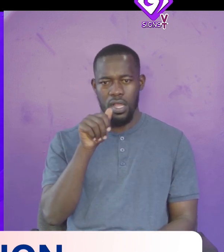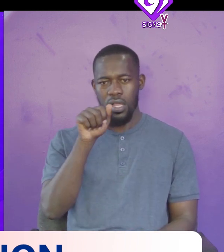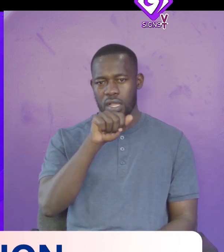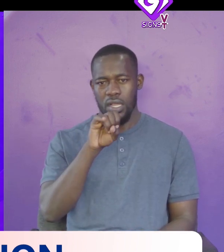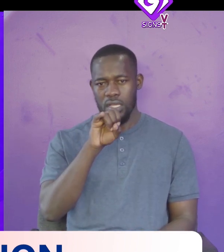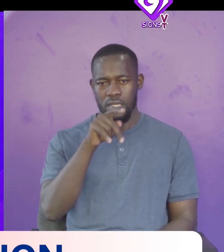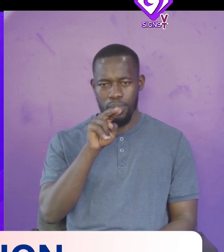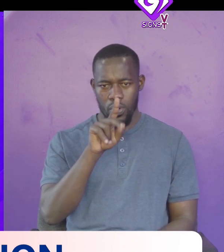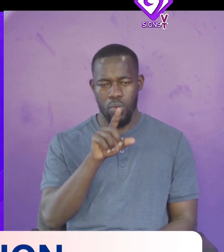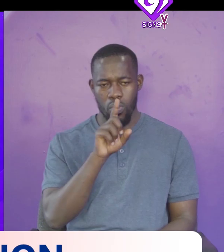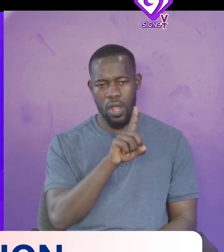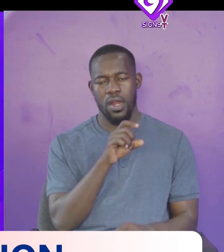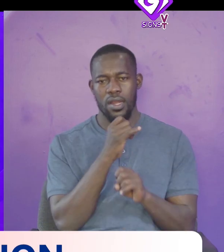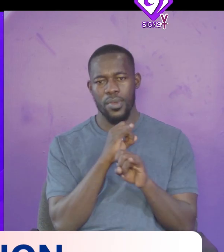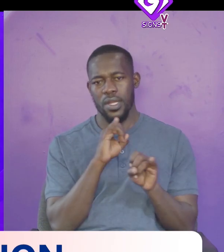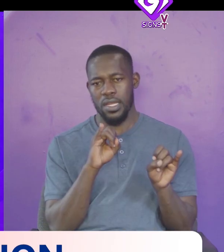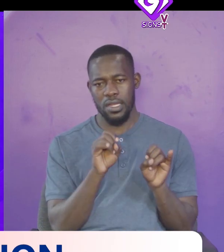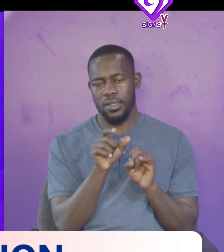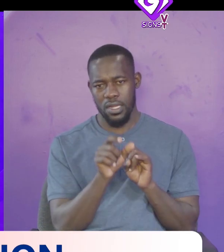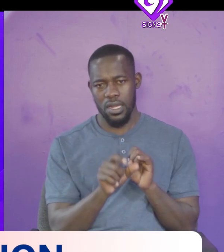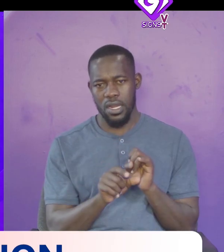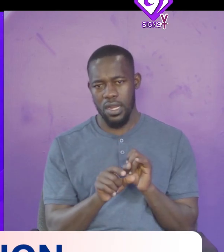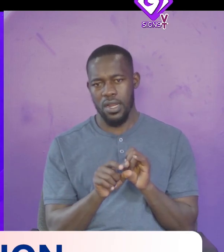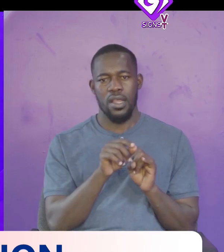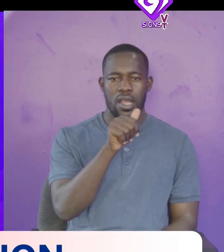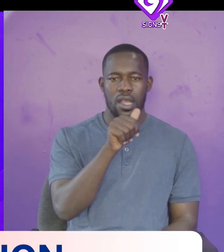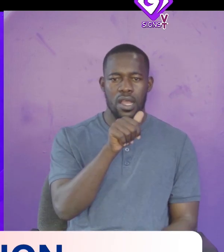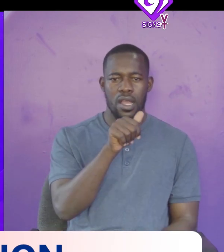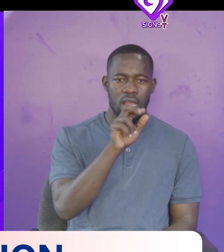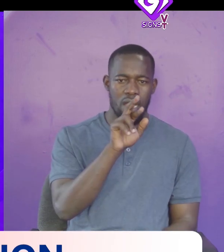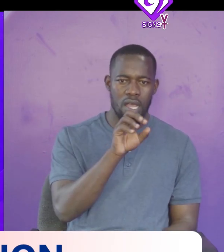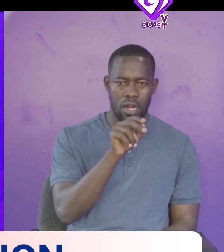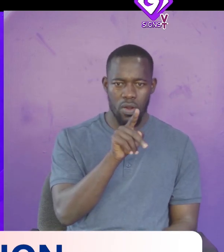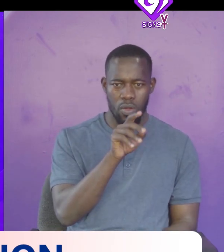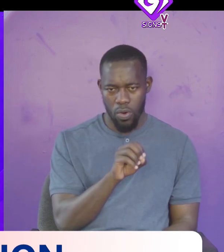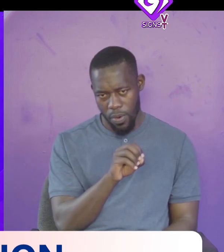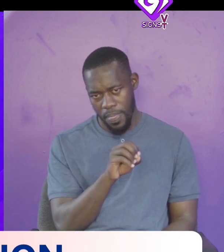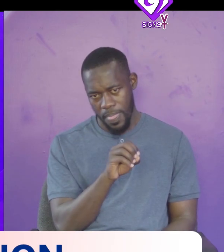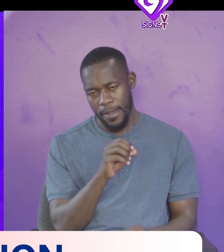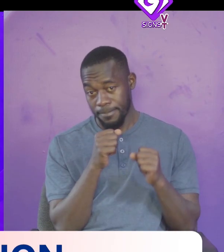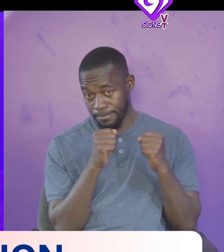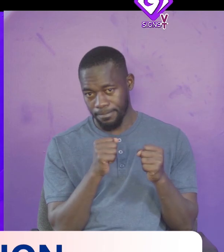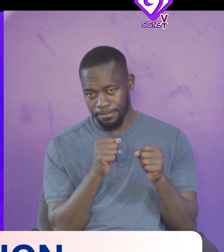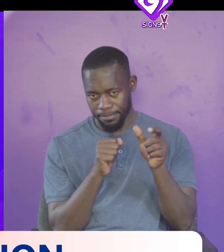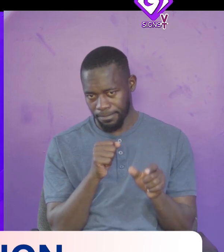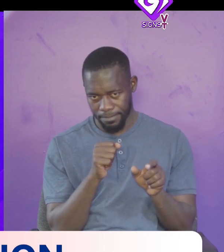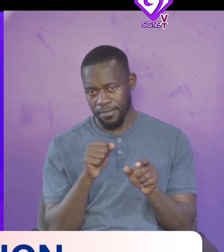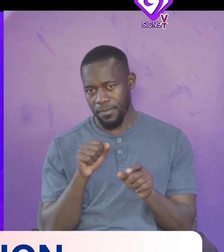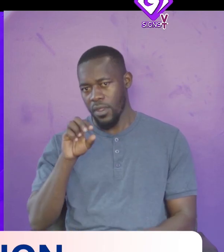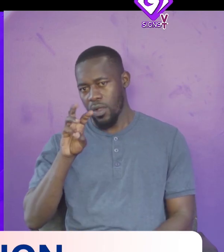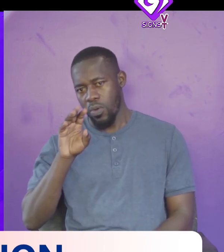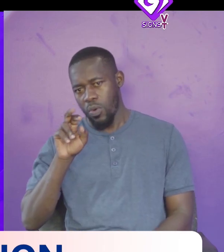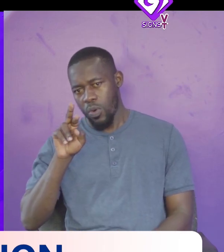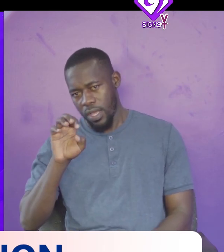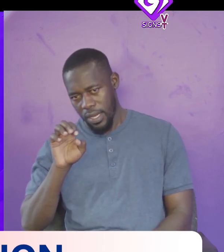candidate, and we have one Philip Aroko coming up very strongly against Boyd Were. There's